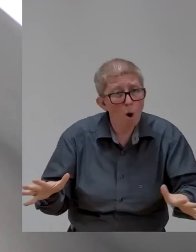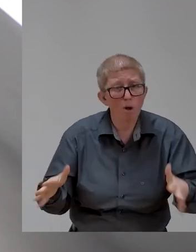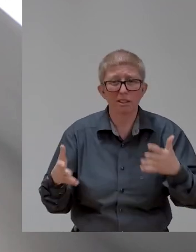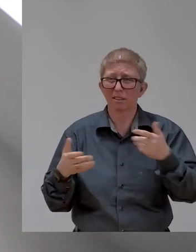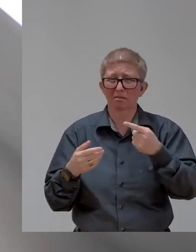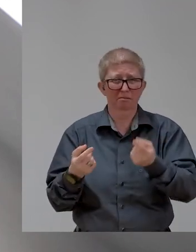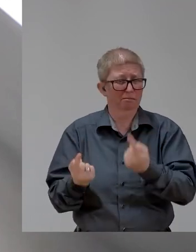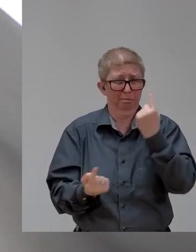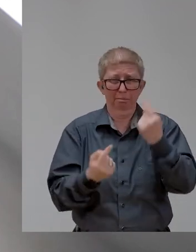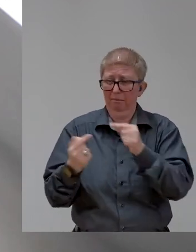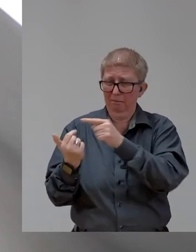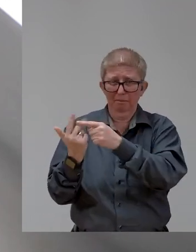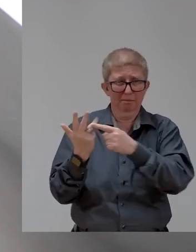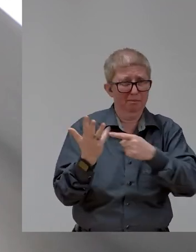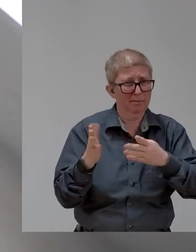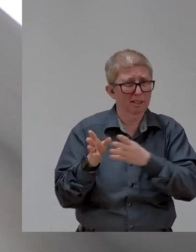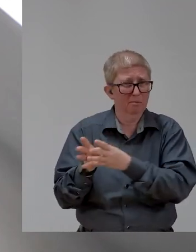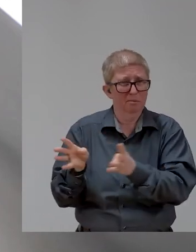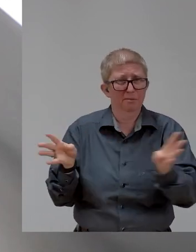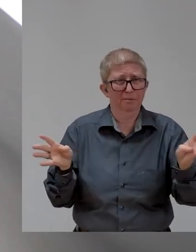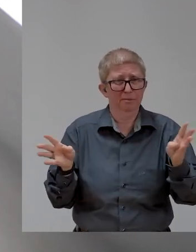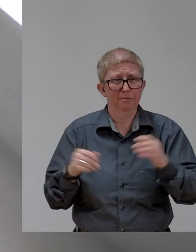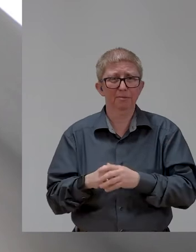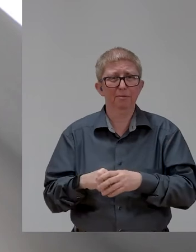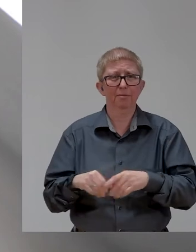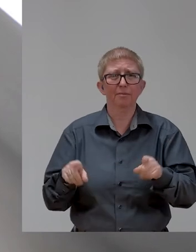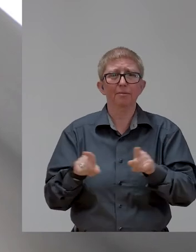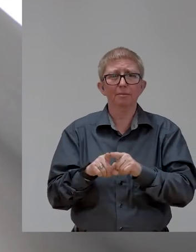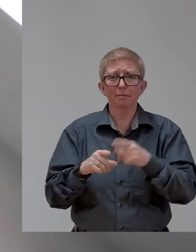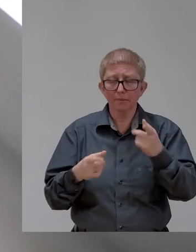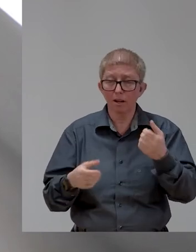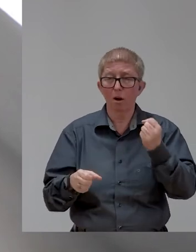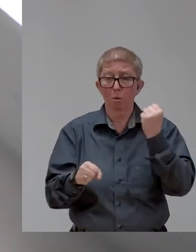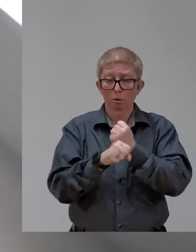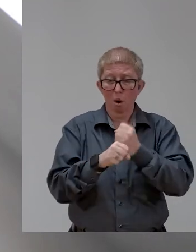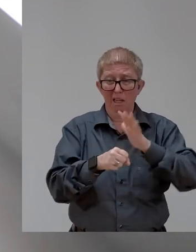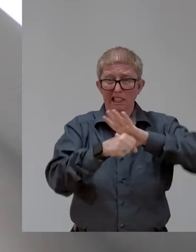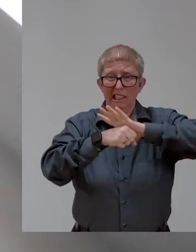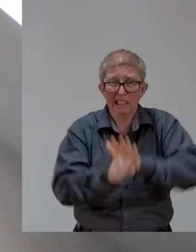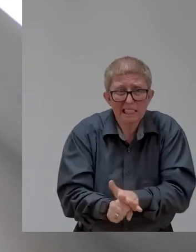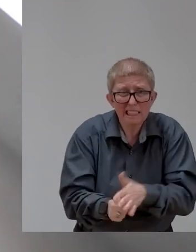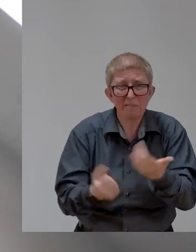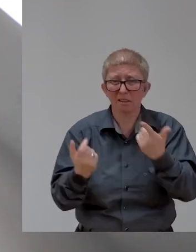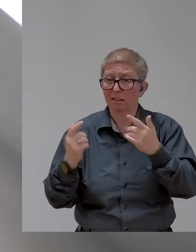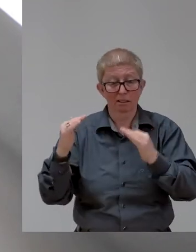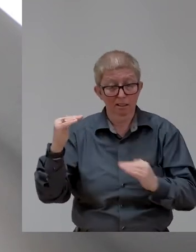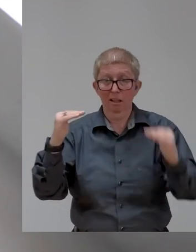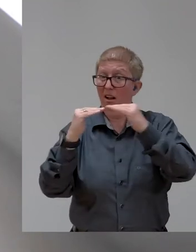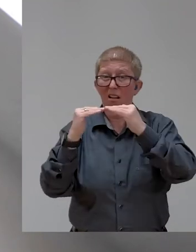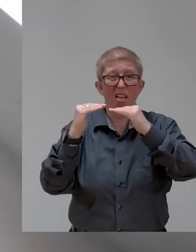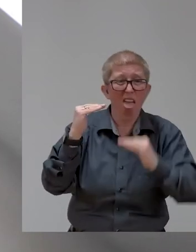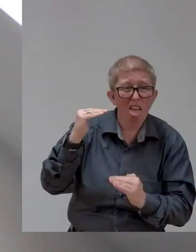These issues of labor discrimination are in turn very closely connected to inequalities in access to education, vocational